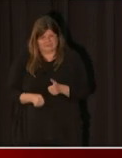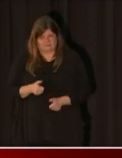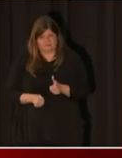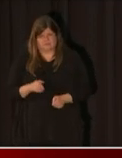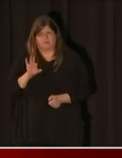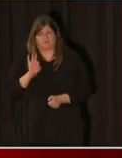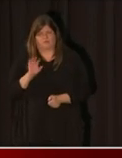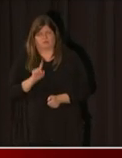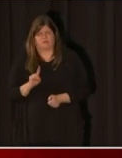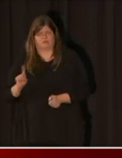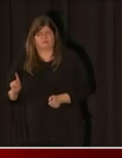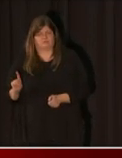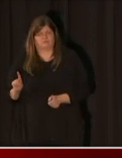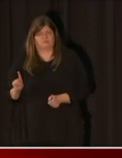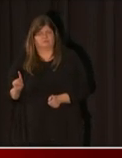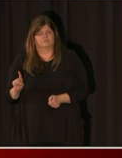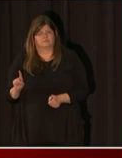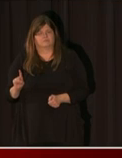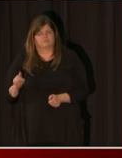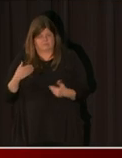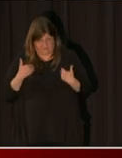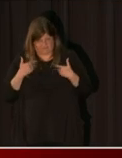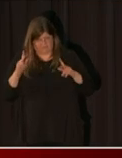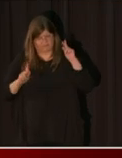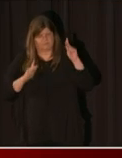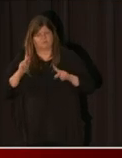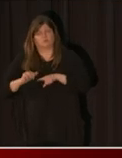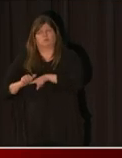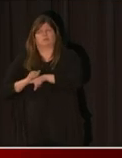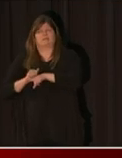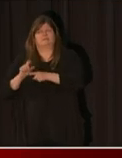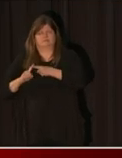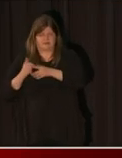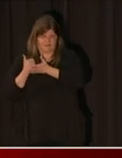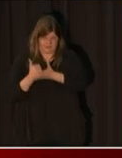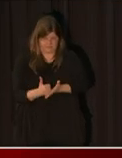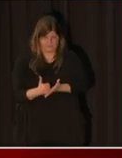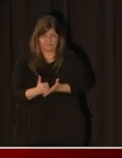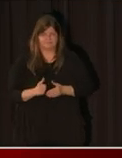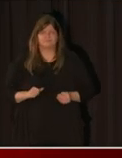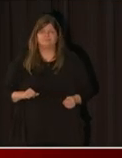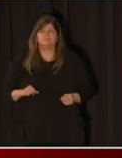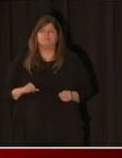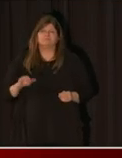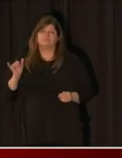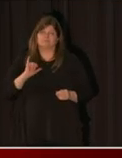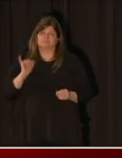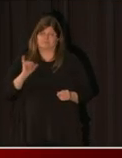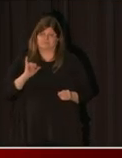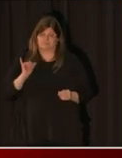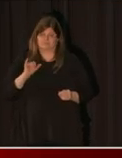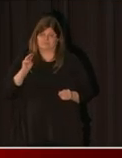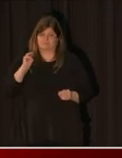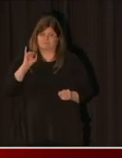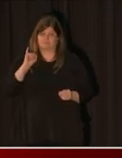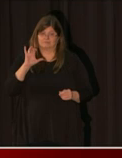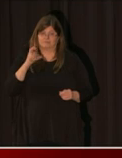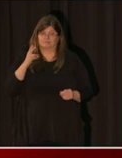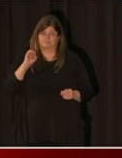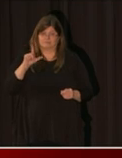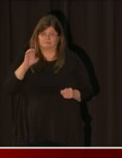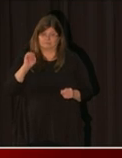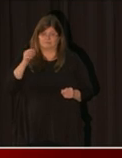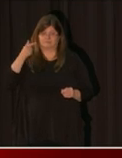our operators who is trained to assist you. I also, Michelle Garcia, who leads our Office of Victim Services